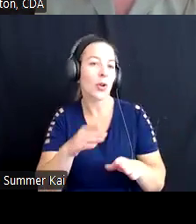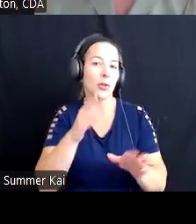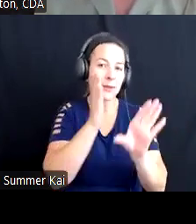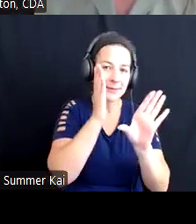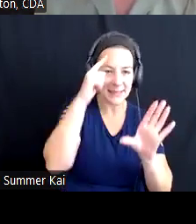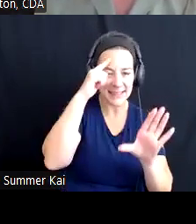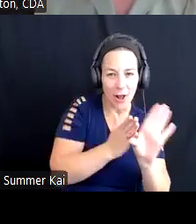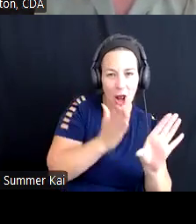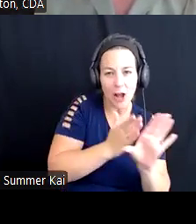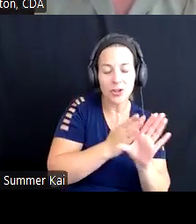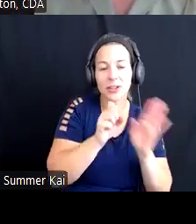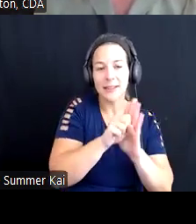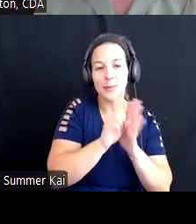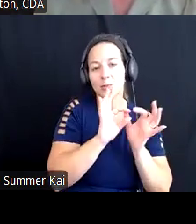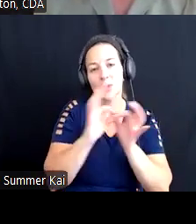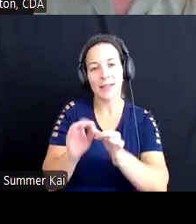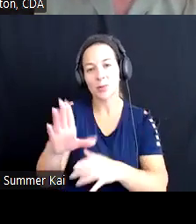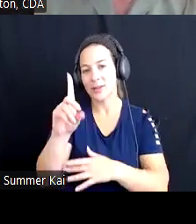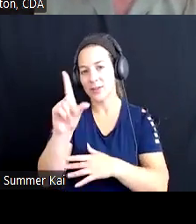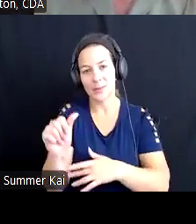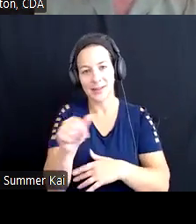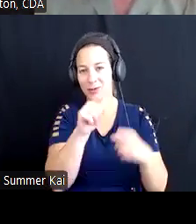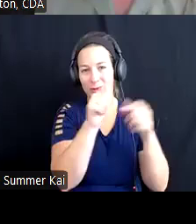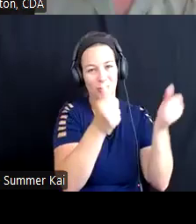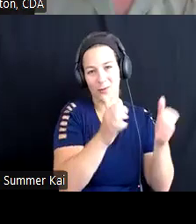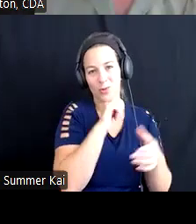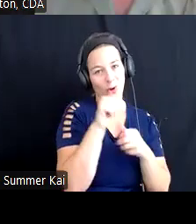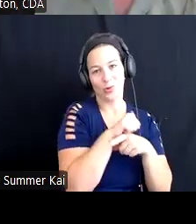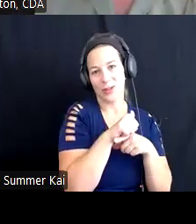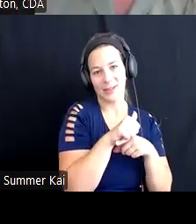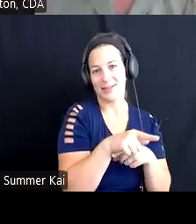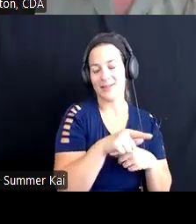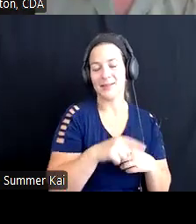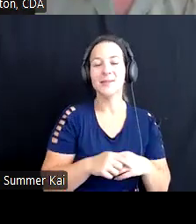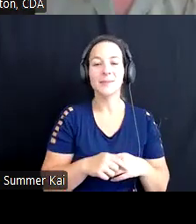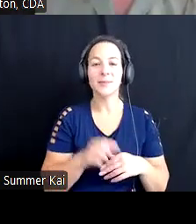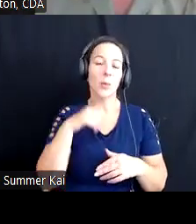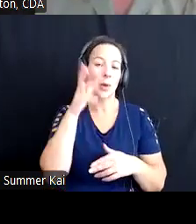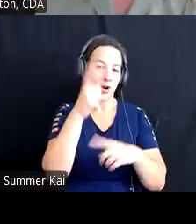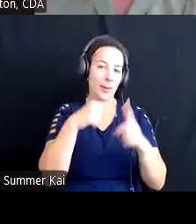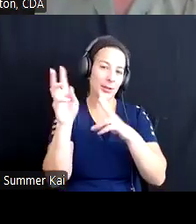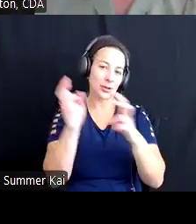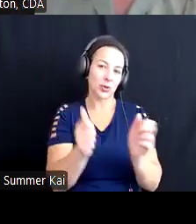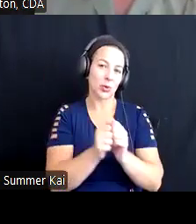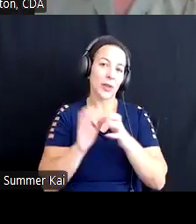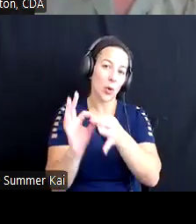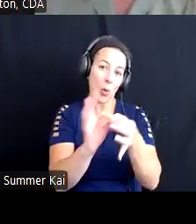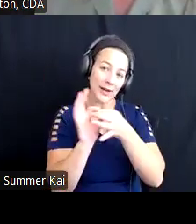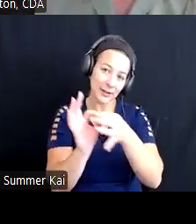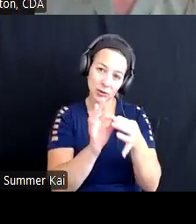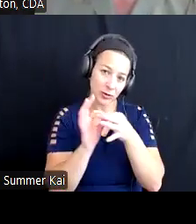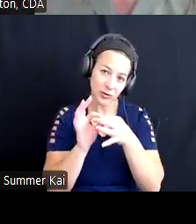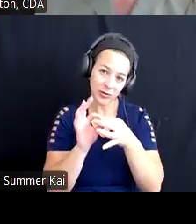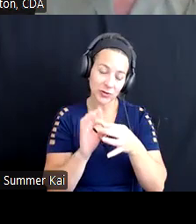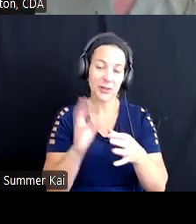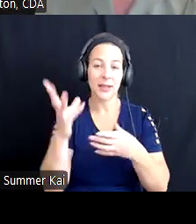because of their disability. We also heard about issues related to coordination, including